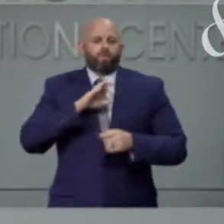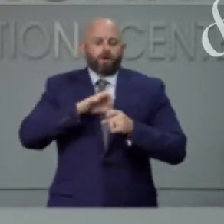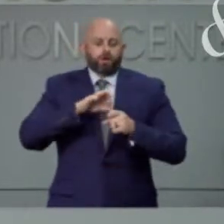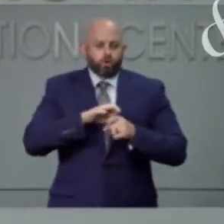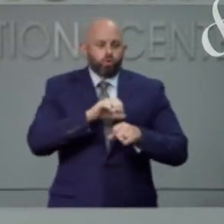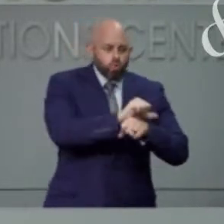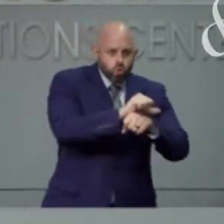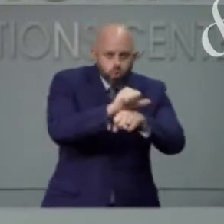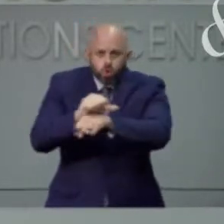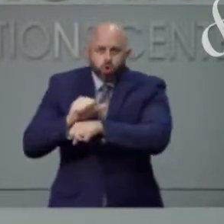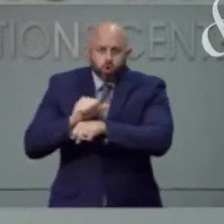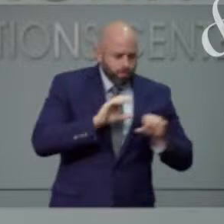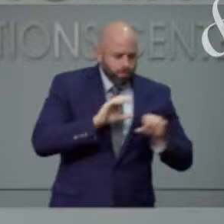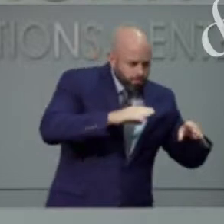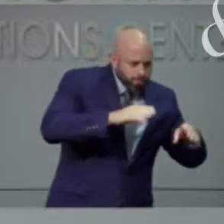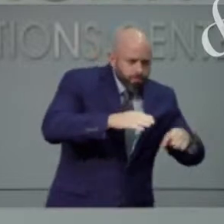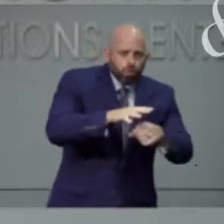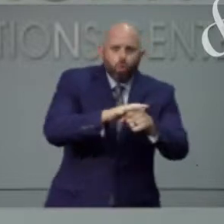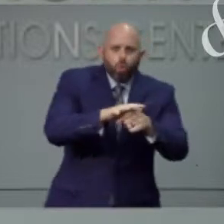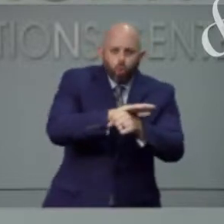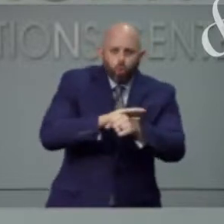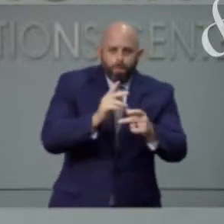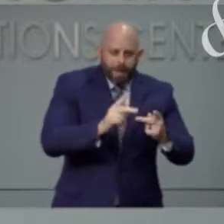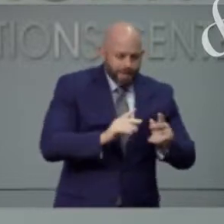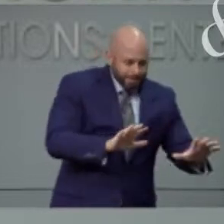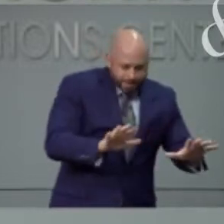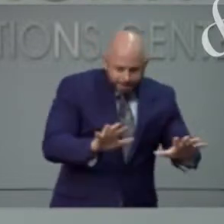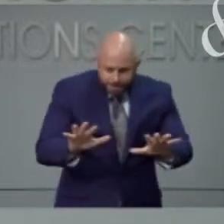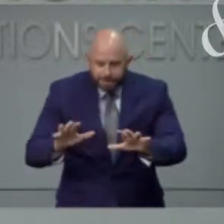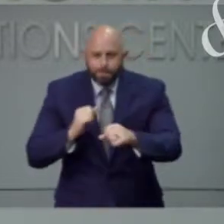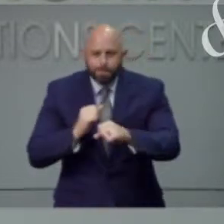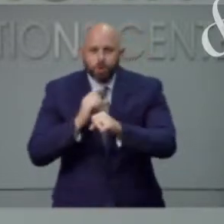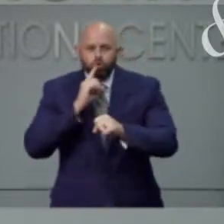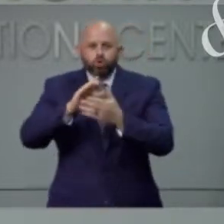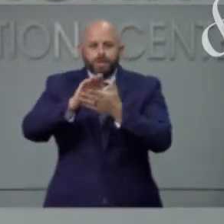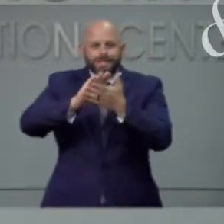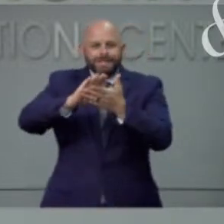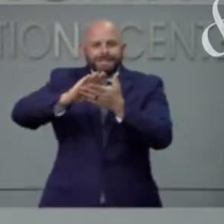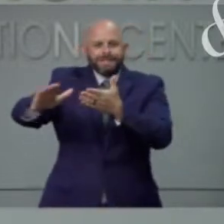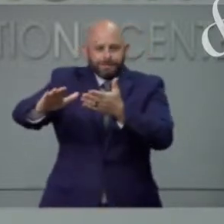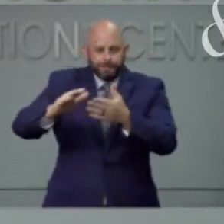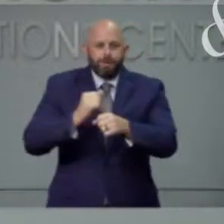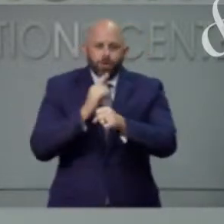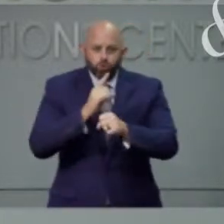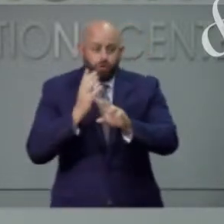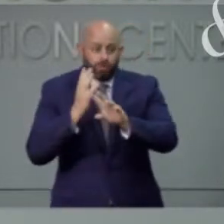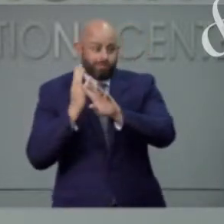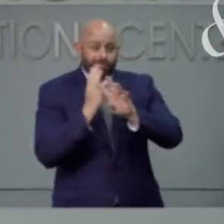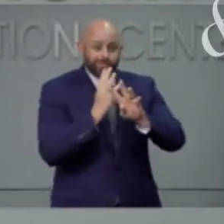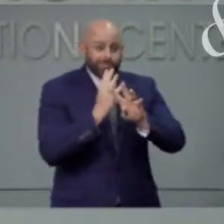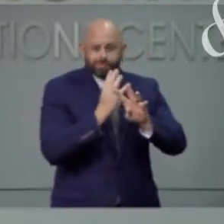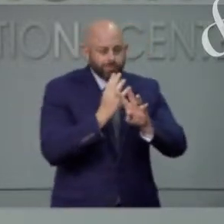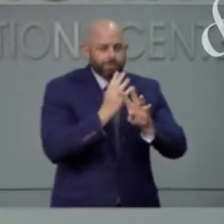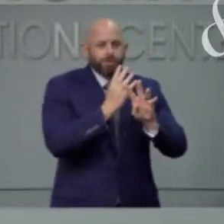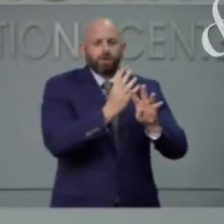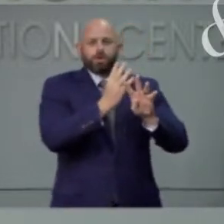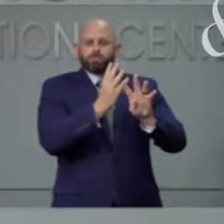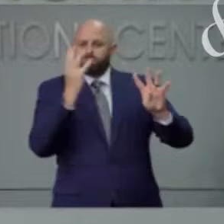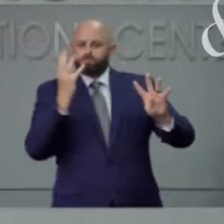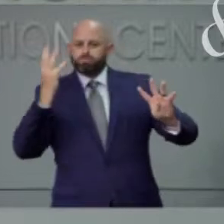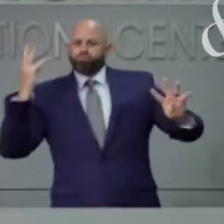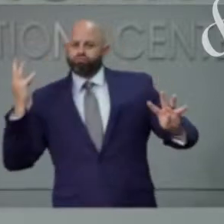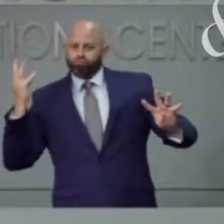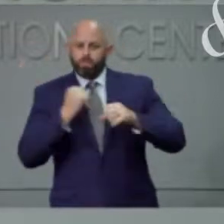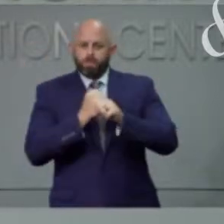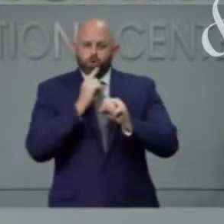with local elections boards to make sure that everything is sanitized, that all the personal protective equipment is